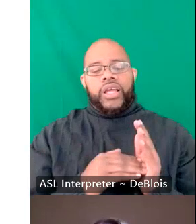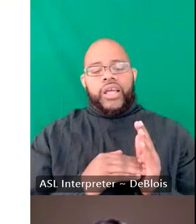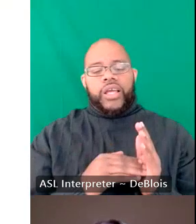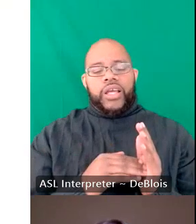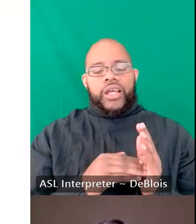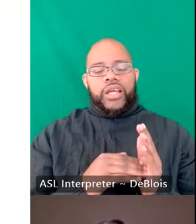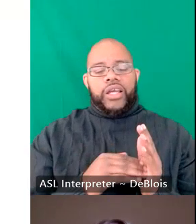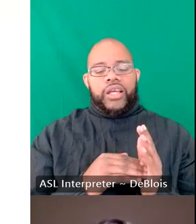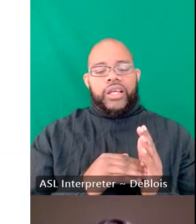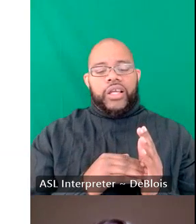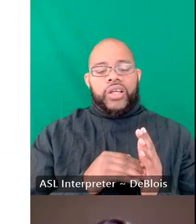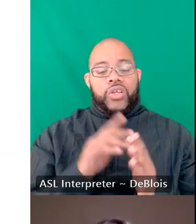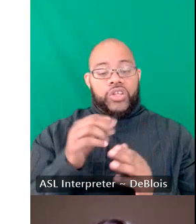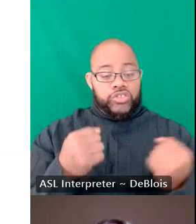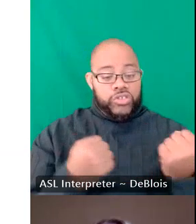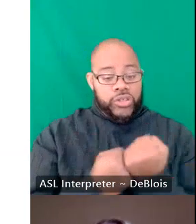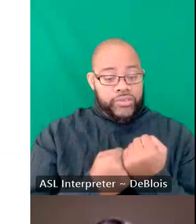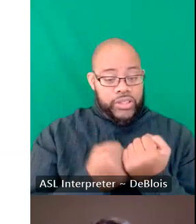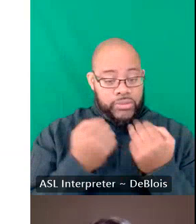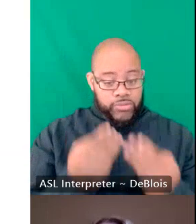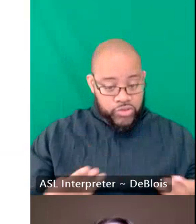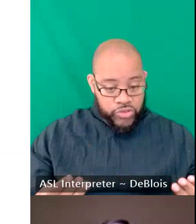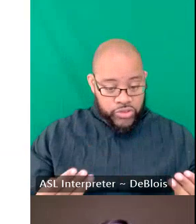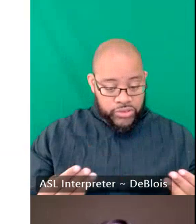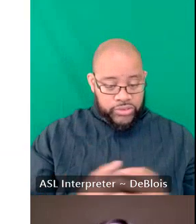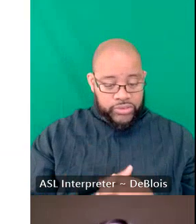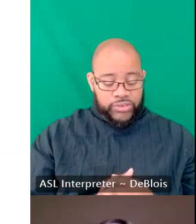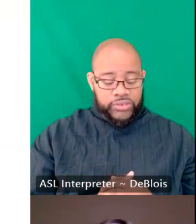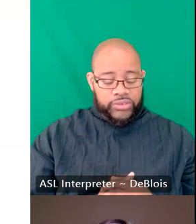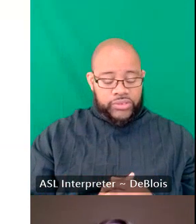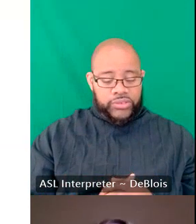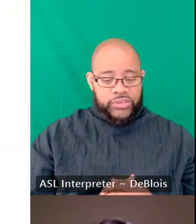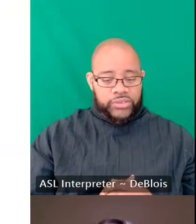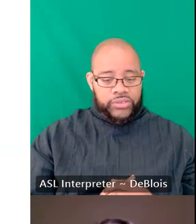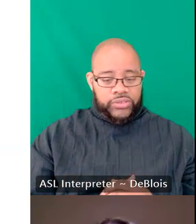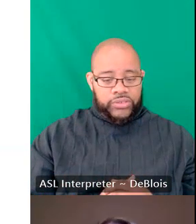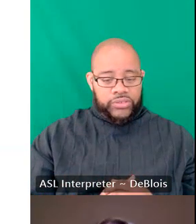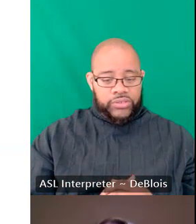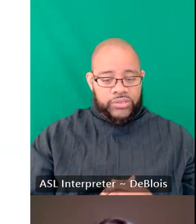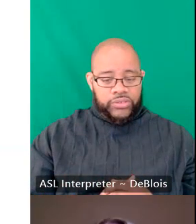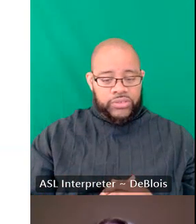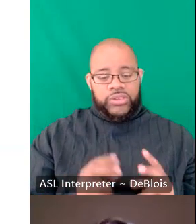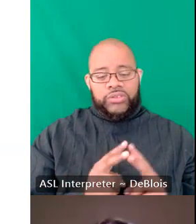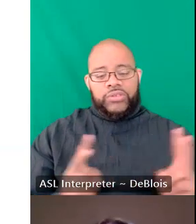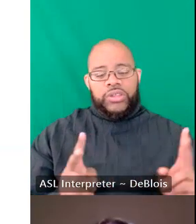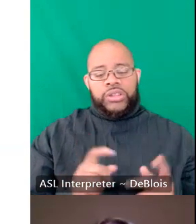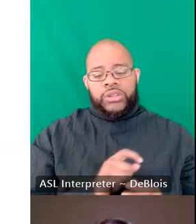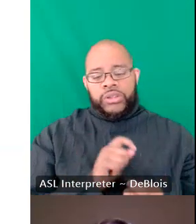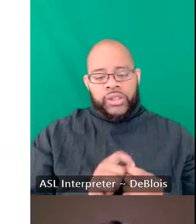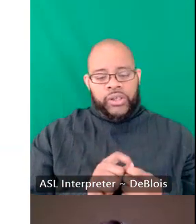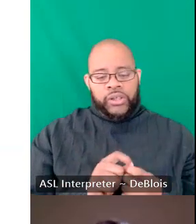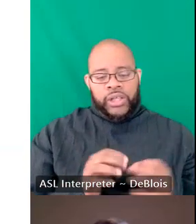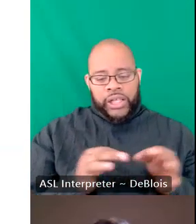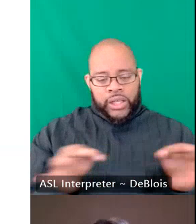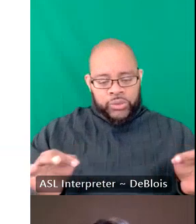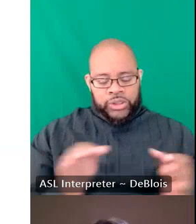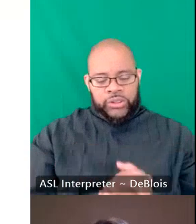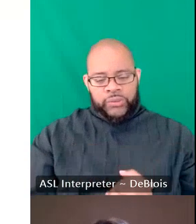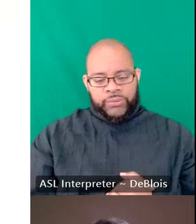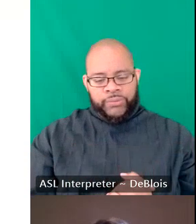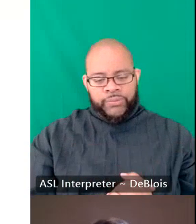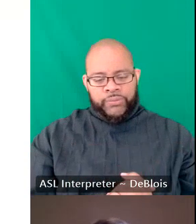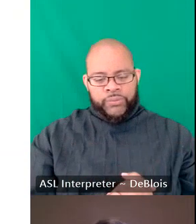materials in short, very specific language. Cover all